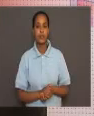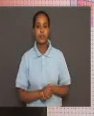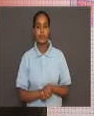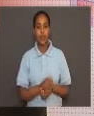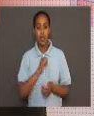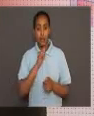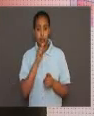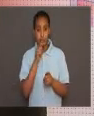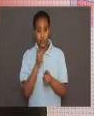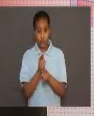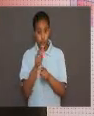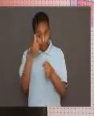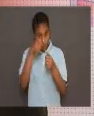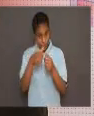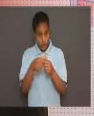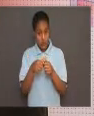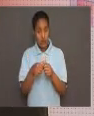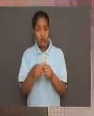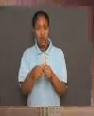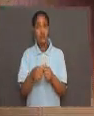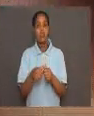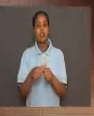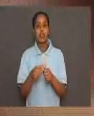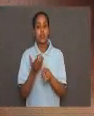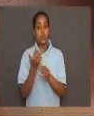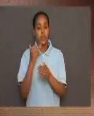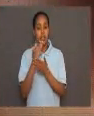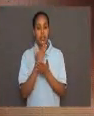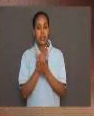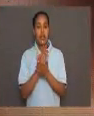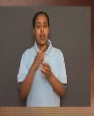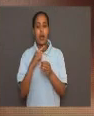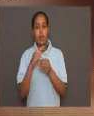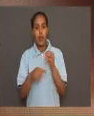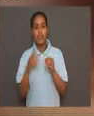I am sure you remember from previous lessons that about